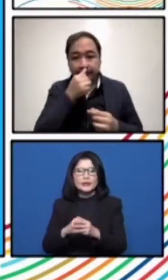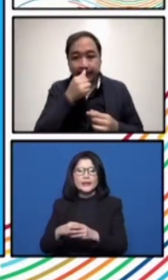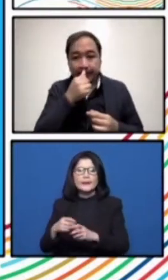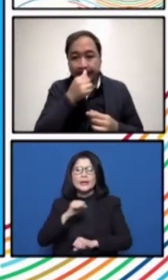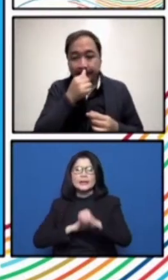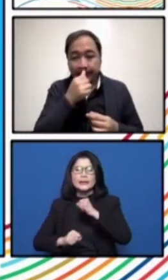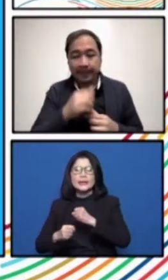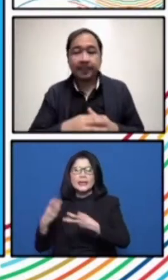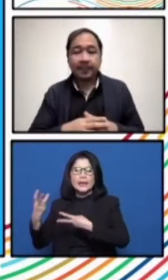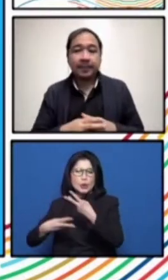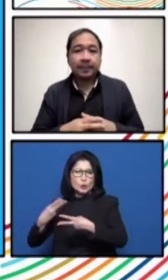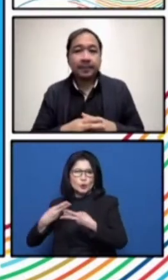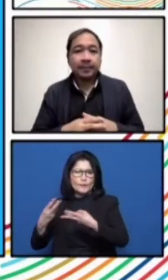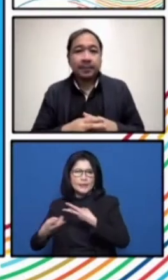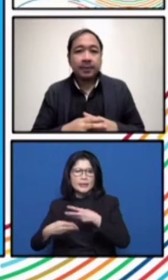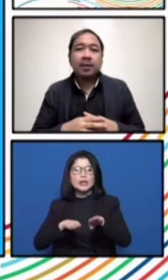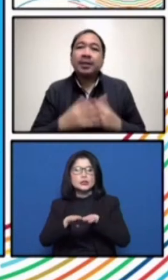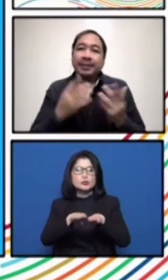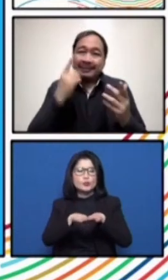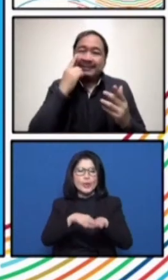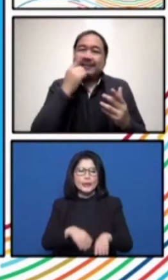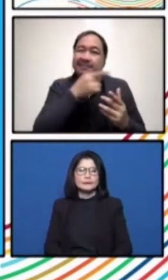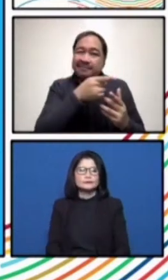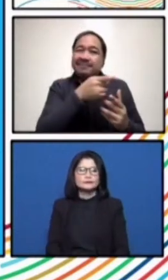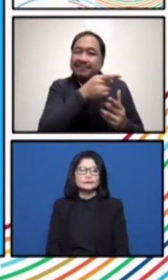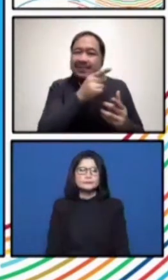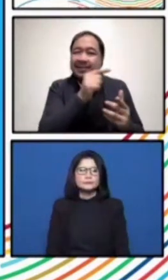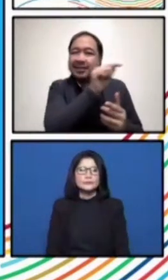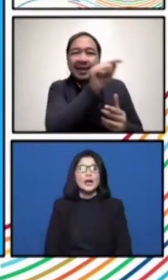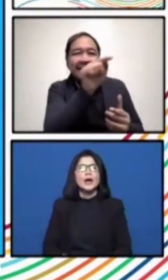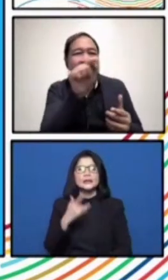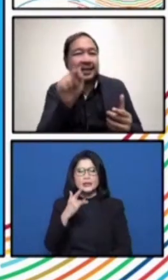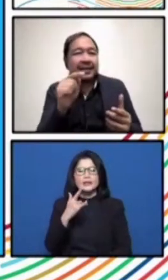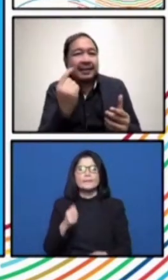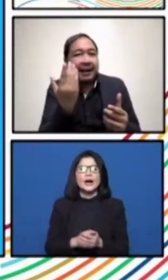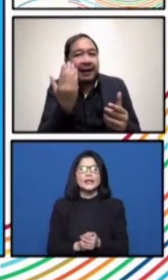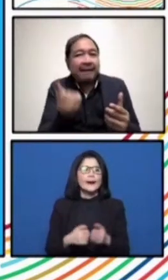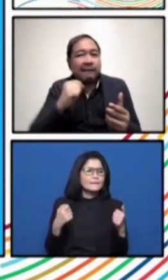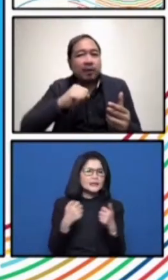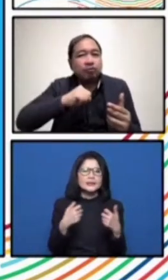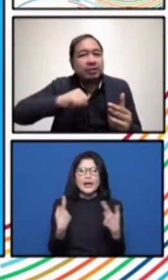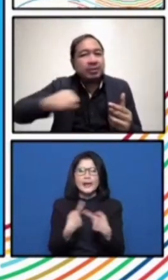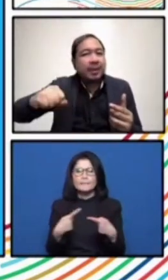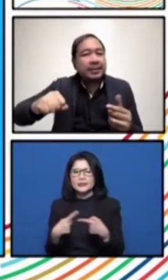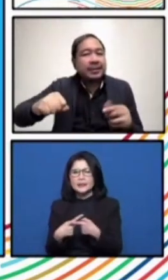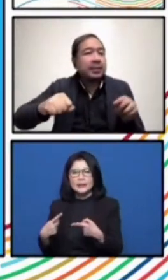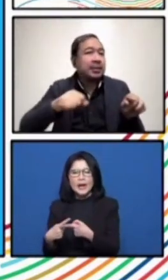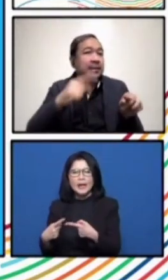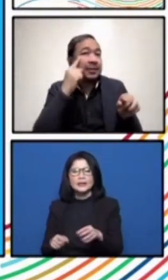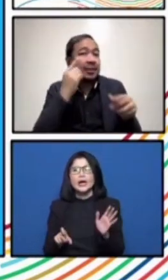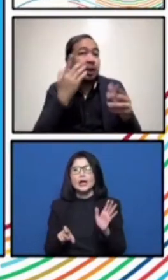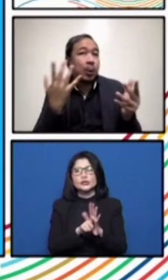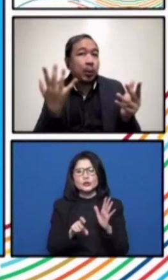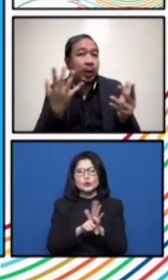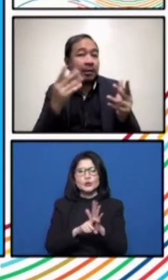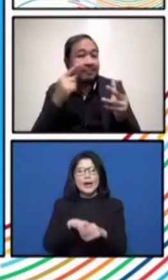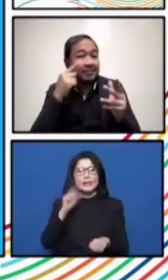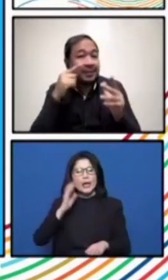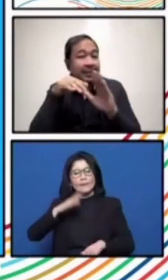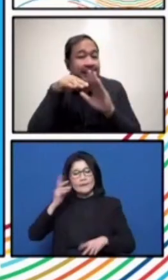some still some resistance with uh for instance this this sometimes focus on no double dipping